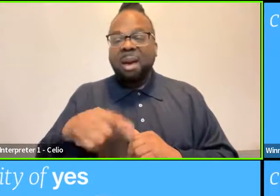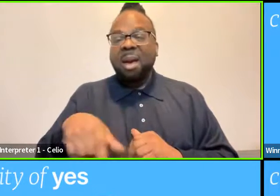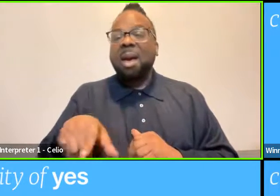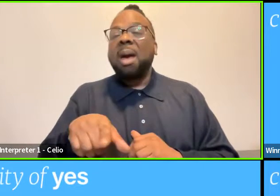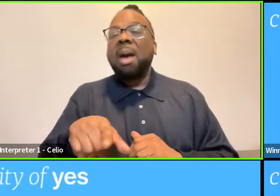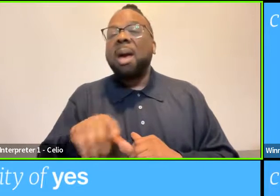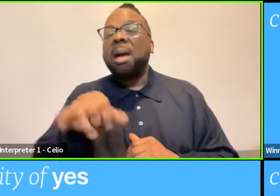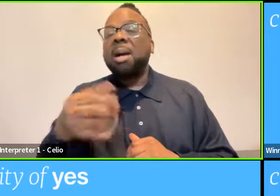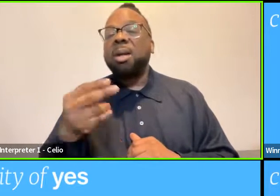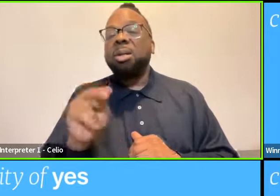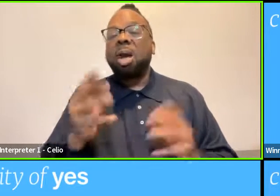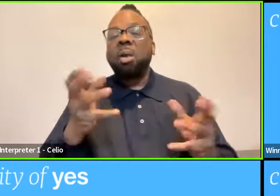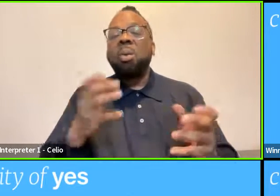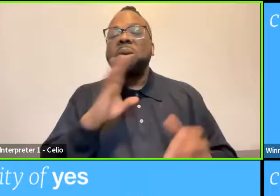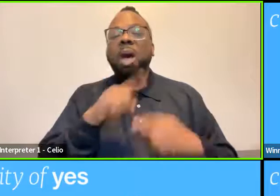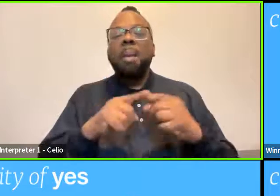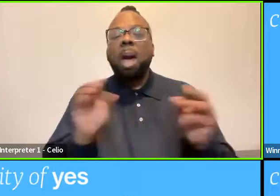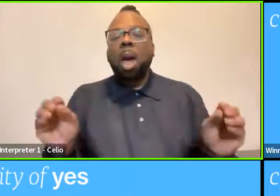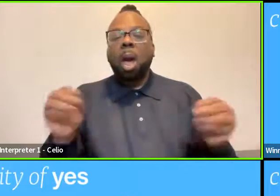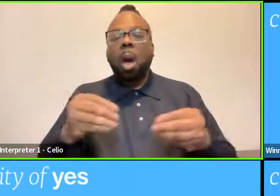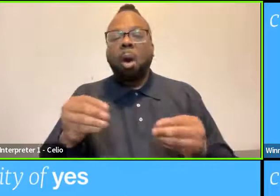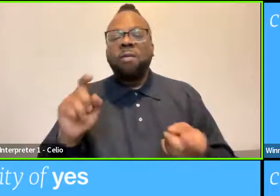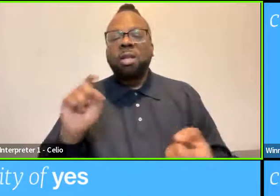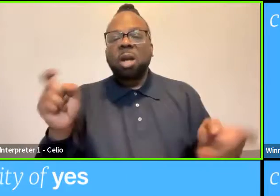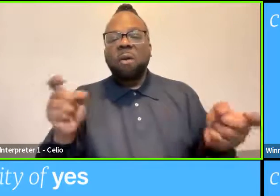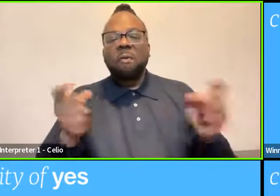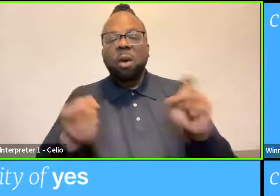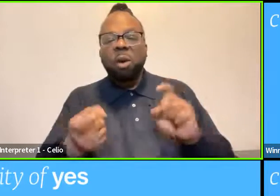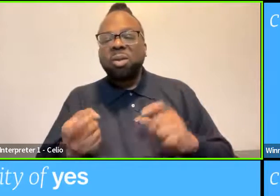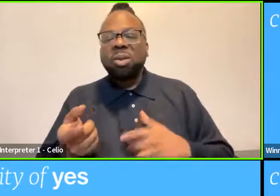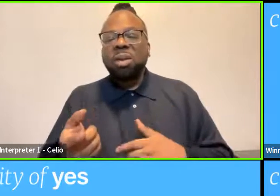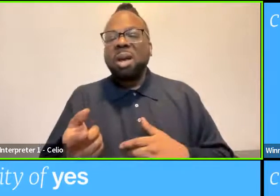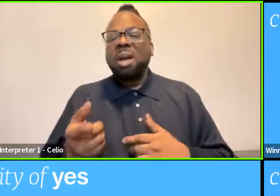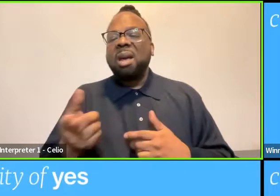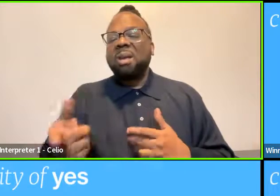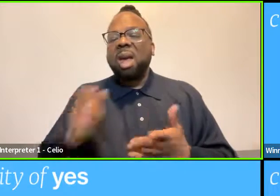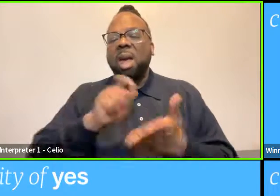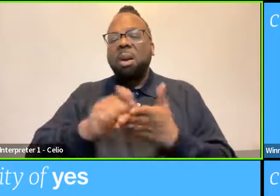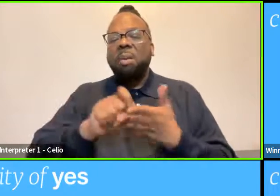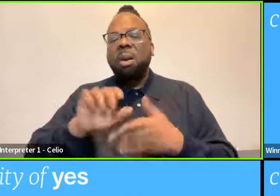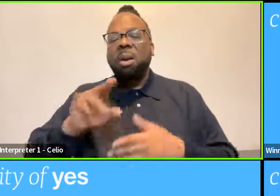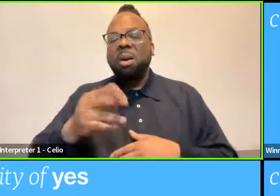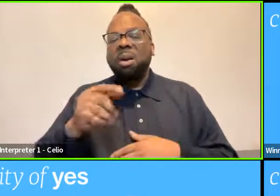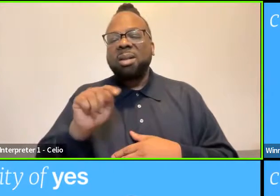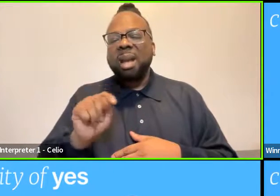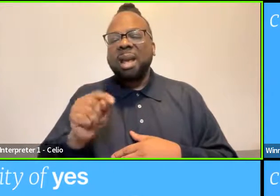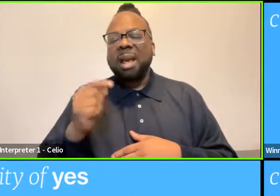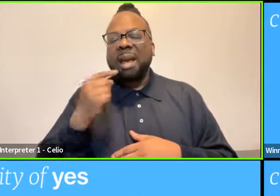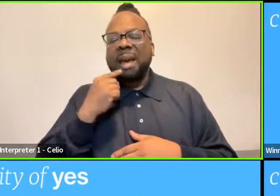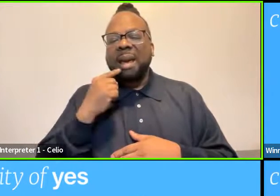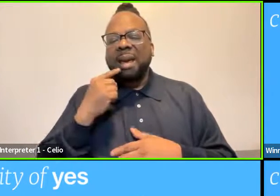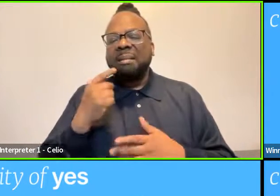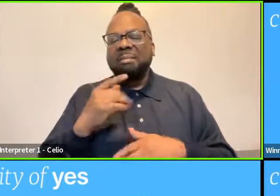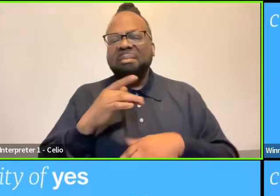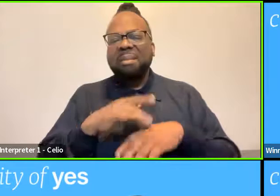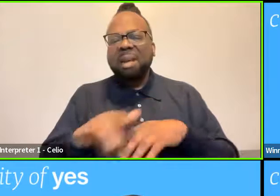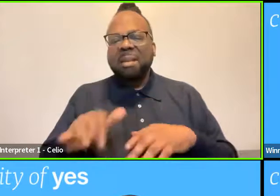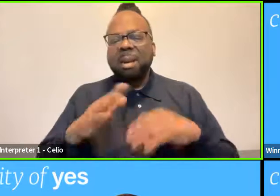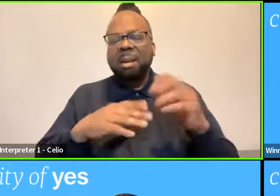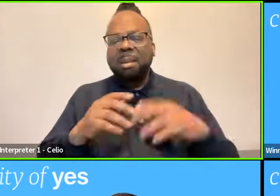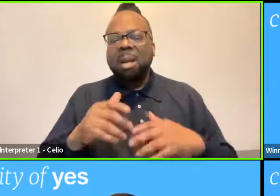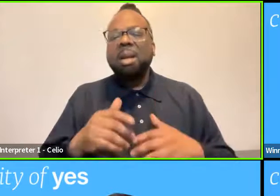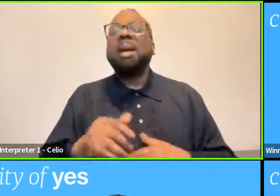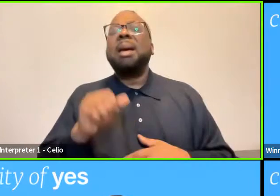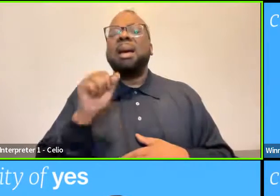office conversions, and it's just to reiterate what you wrote in the chat, is this just for new buildings? Yeah, so the way that